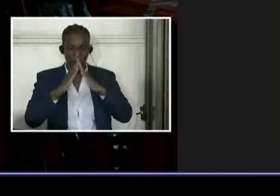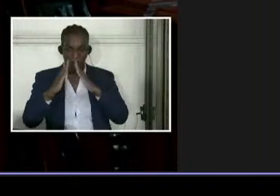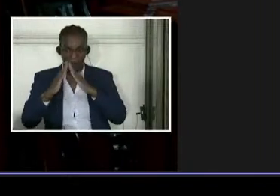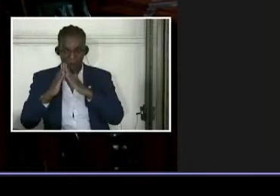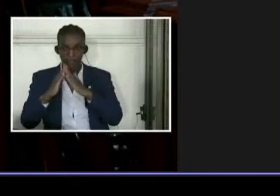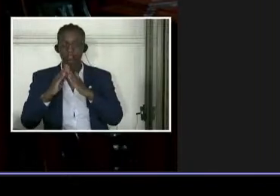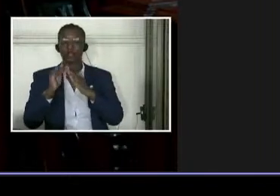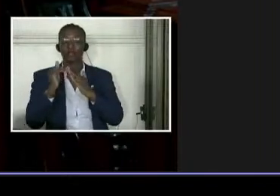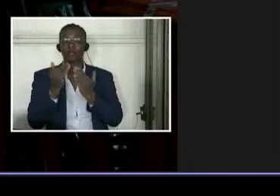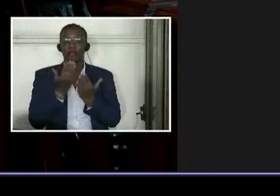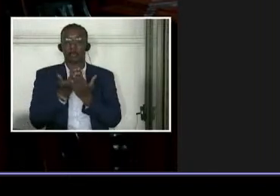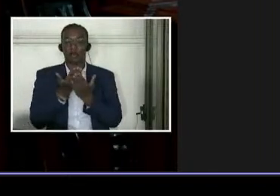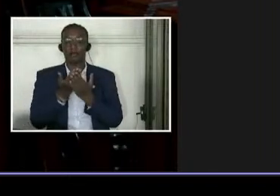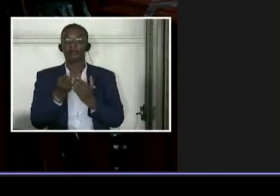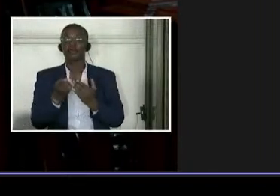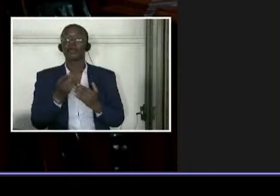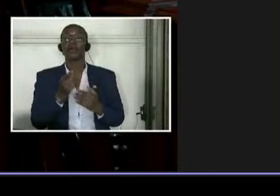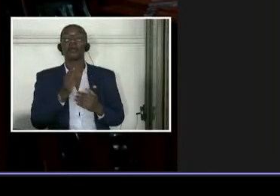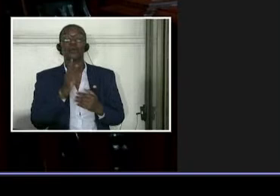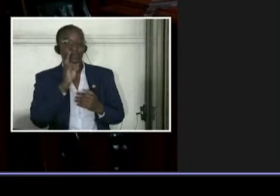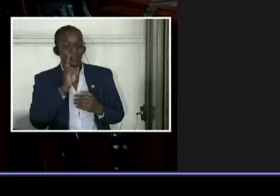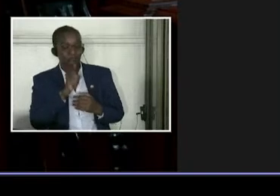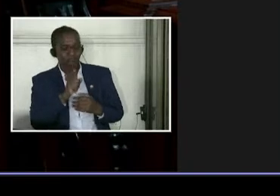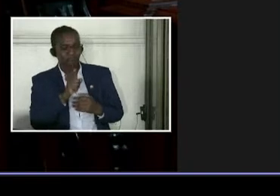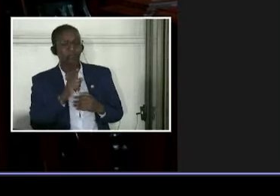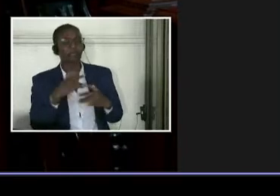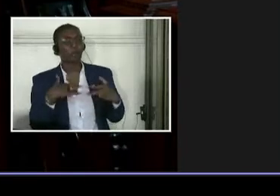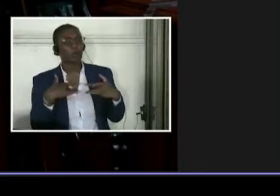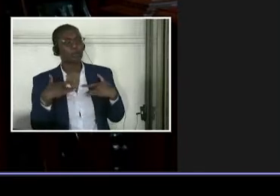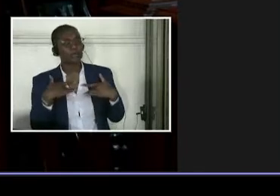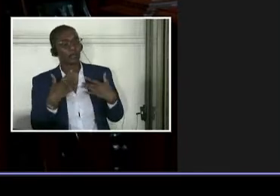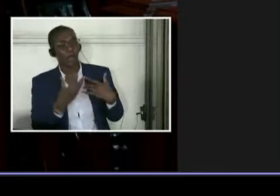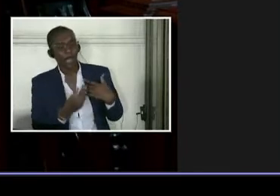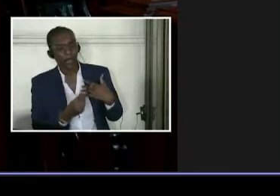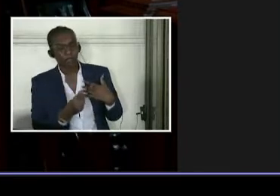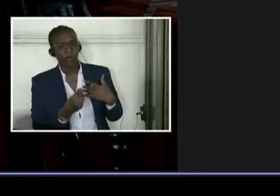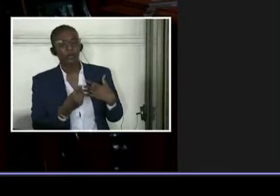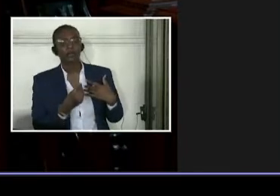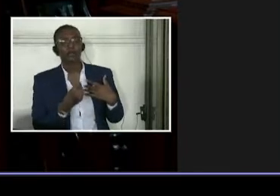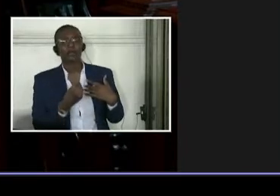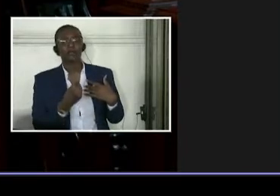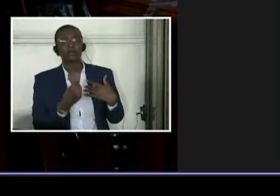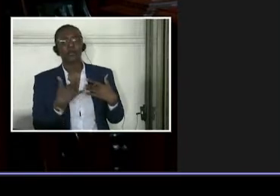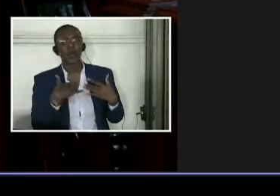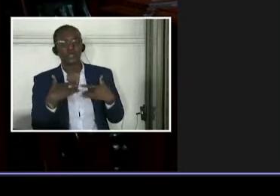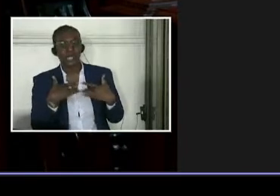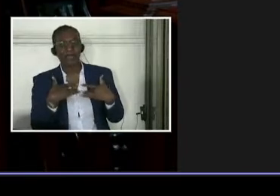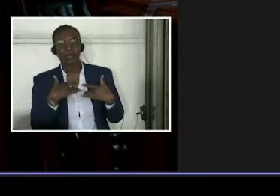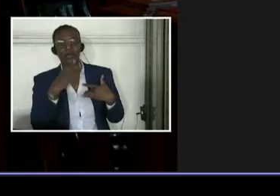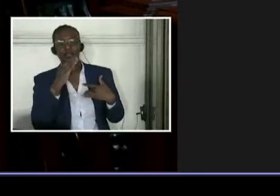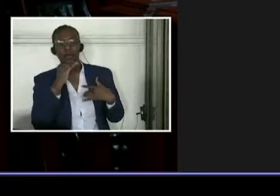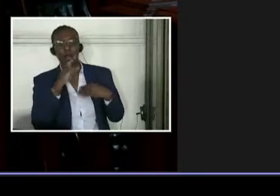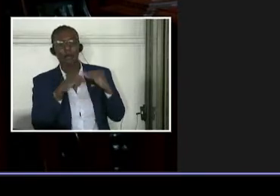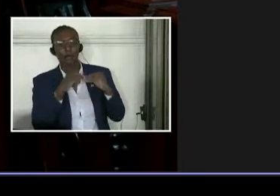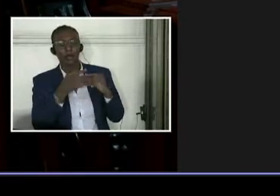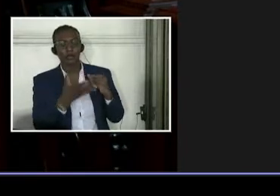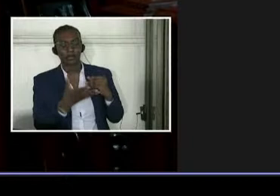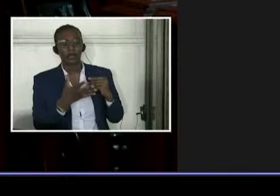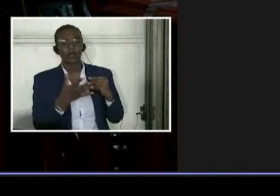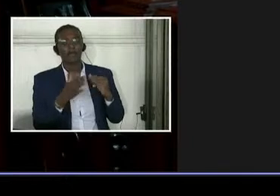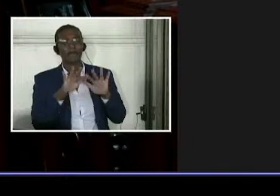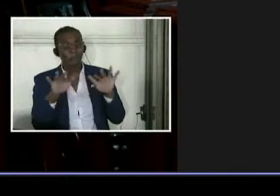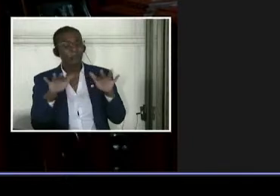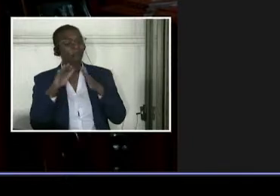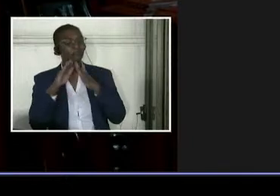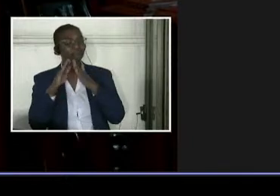subsidized houses. We noted with concerns, the concerns that were raised by the